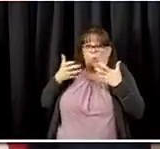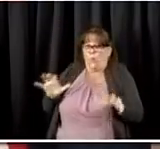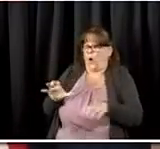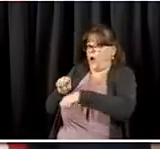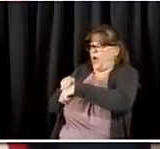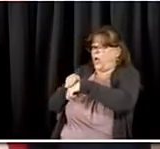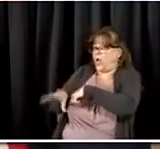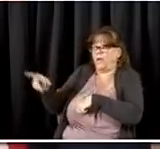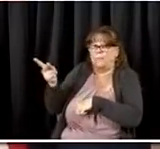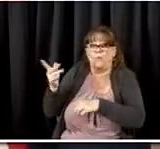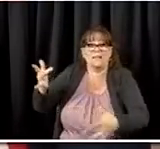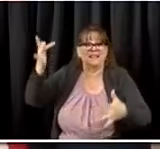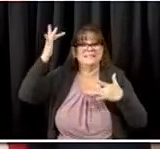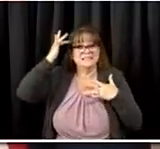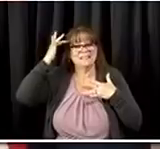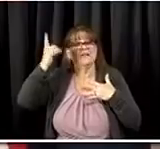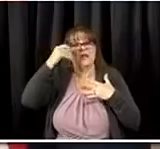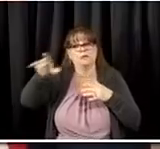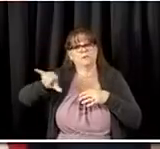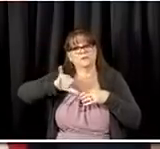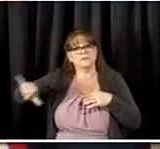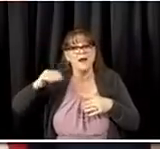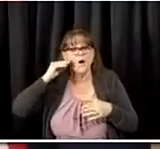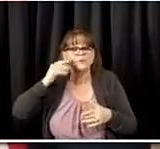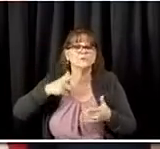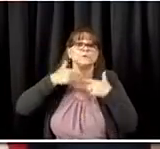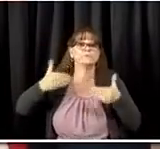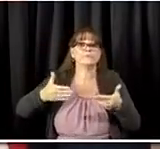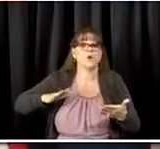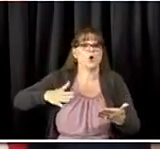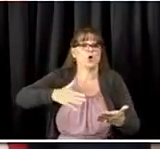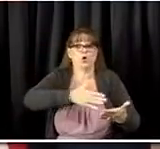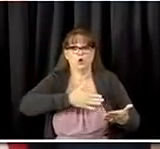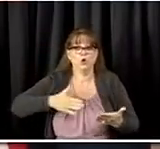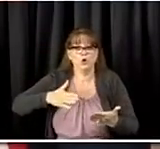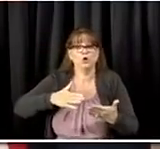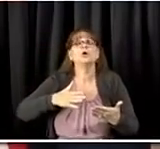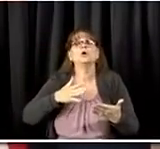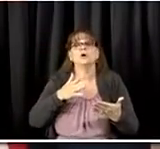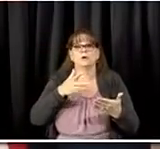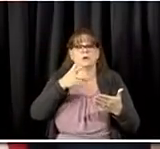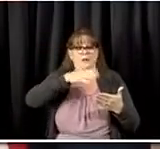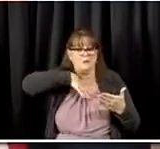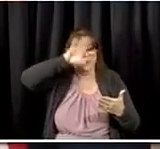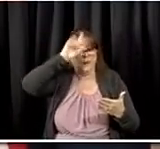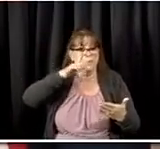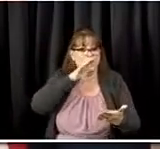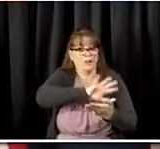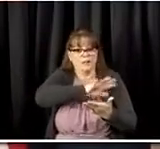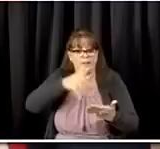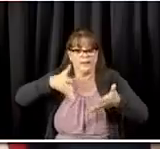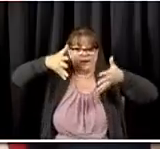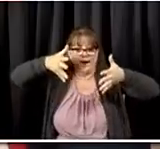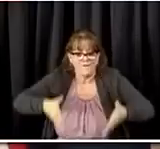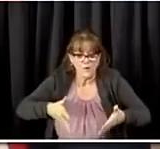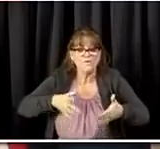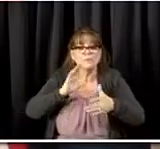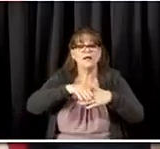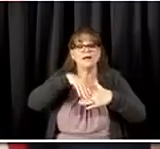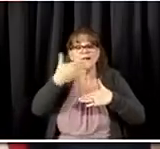spending all day Thursday cooking. I'll probably cook a lot more. We'll be doing leftovers for days, but I'll be cooking just for our family of 4